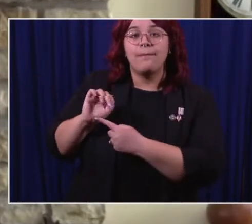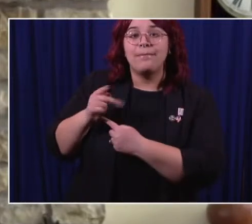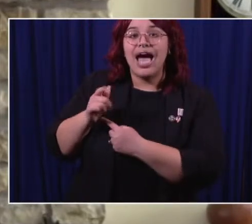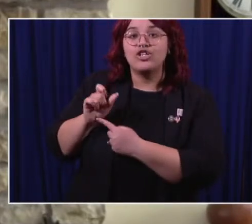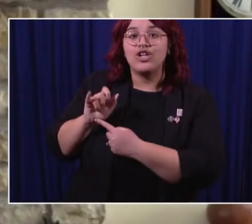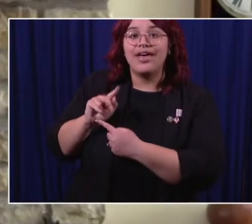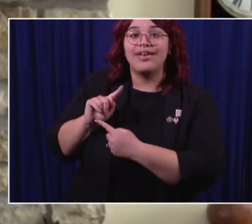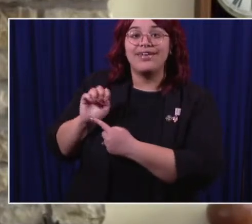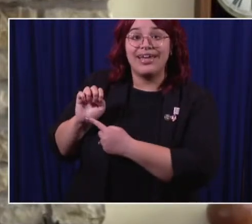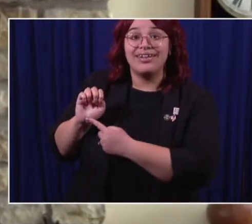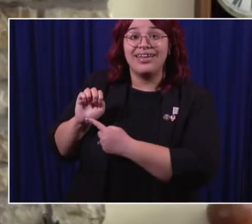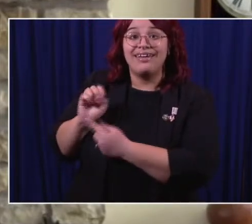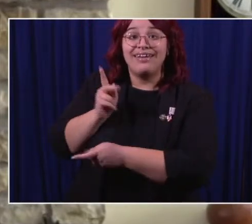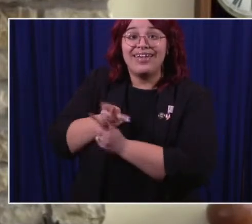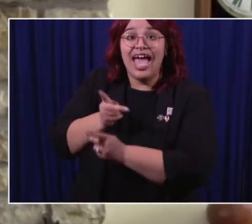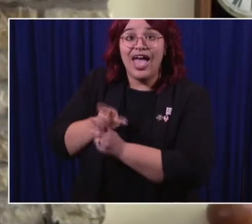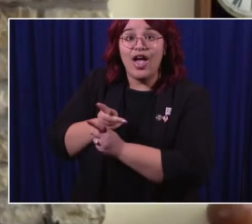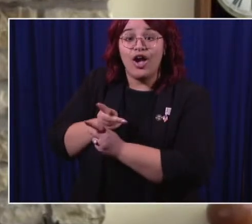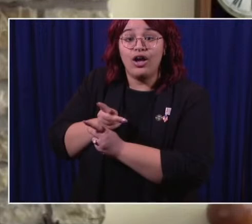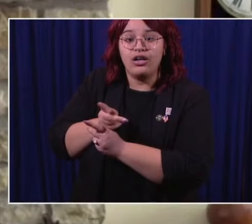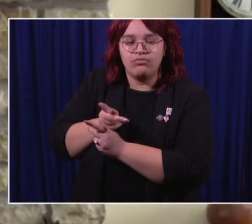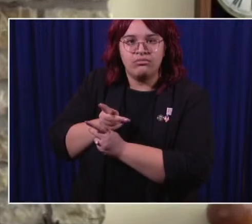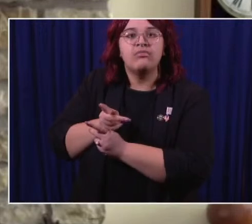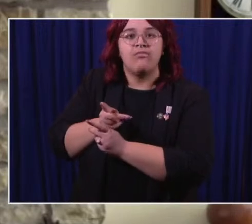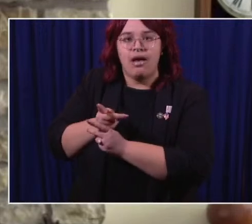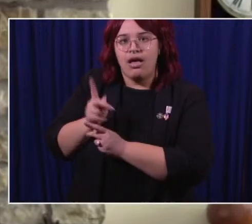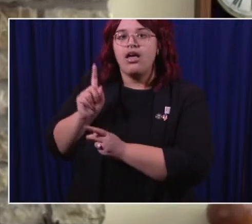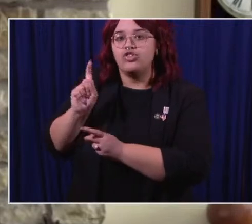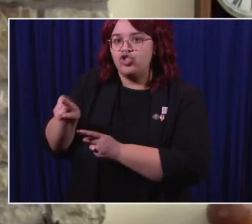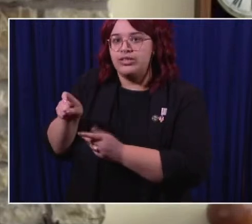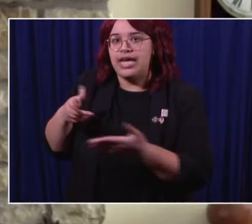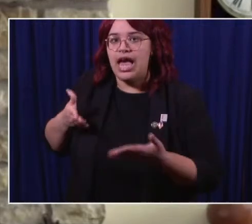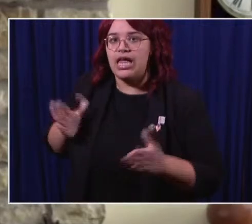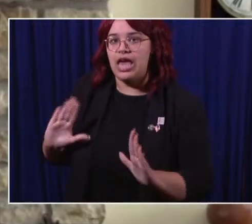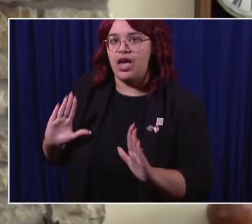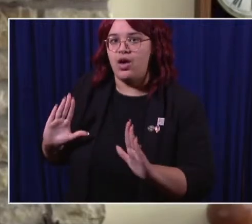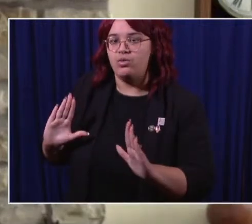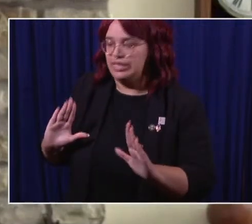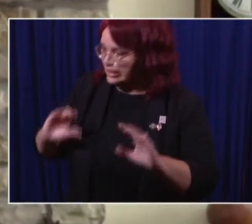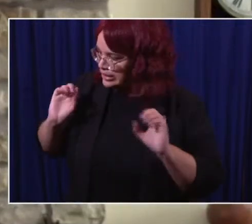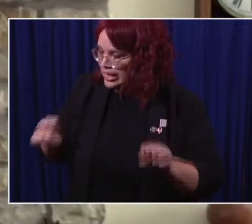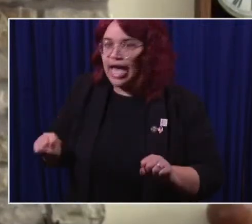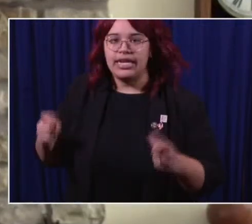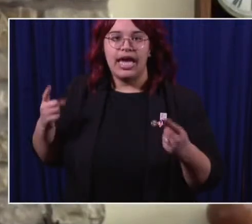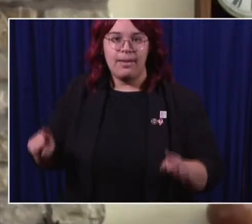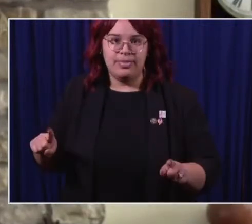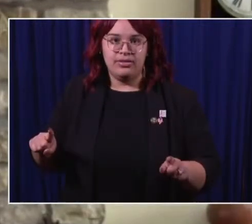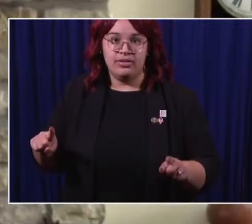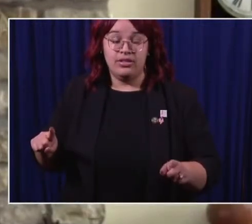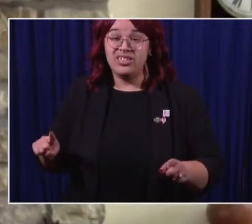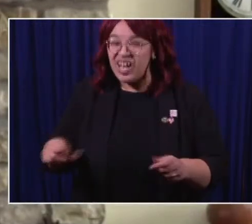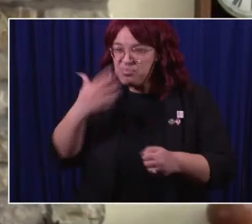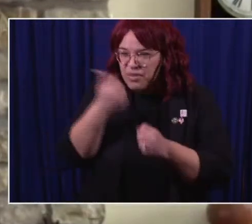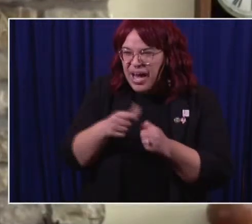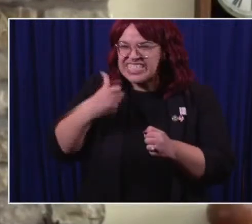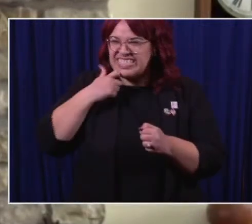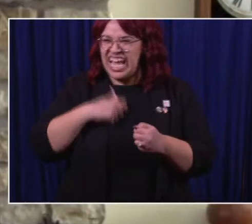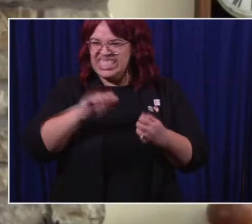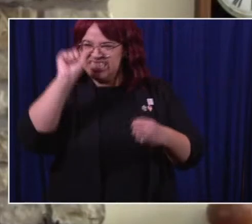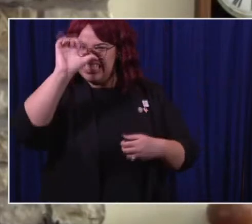The examples I just read are examples of where compassionate care visits should be